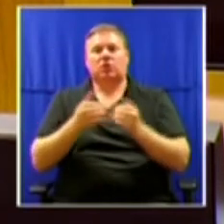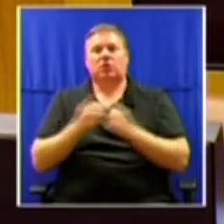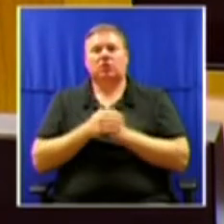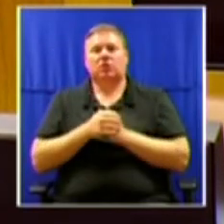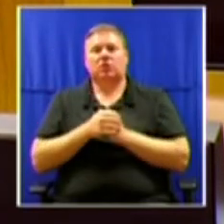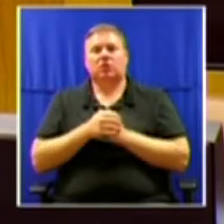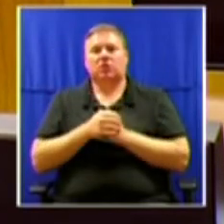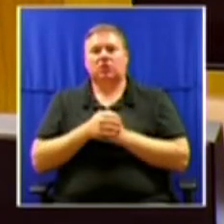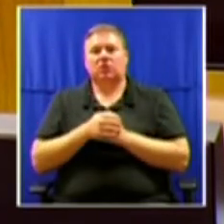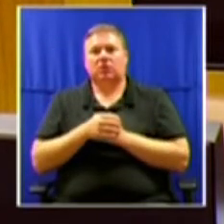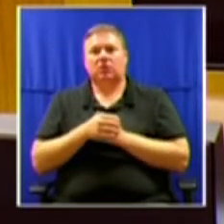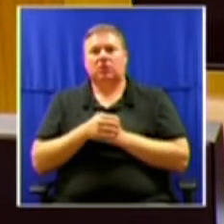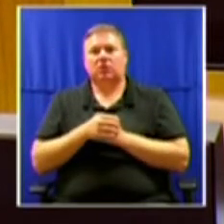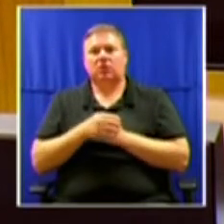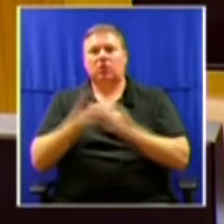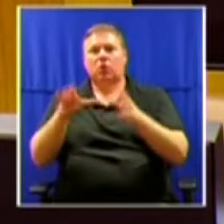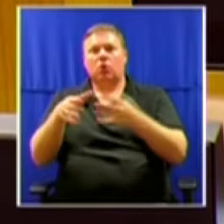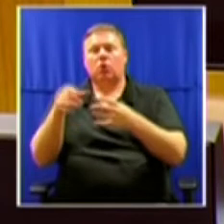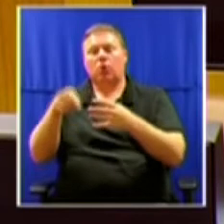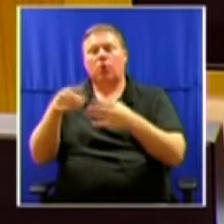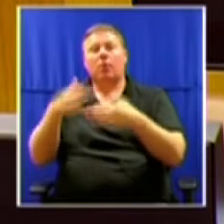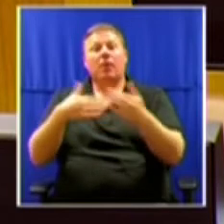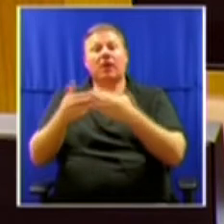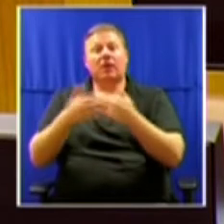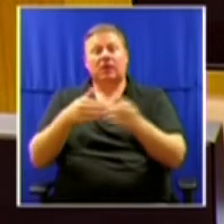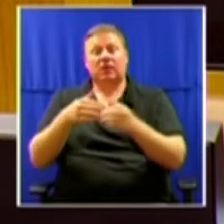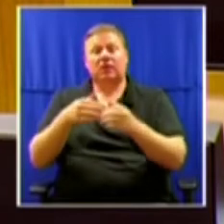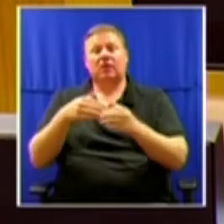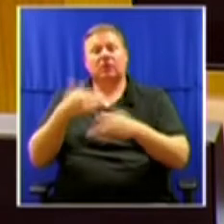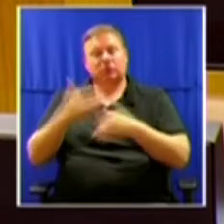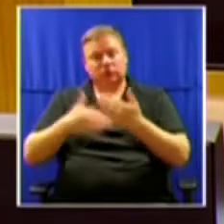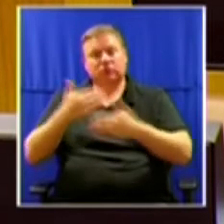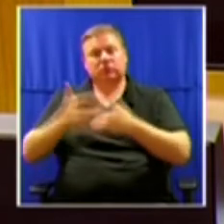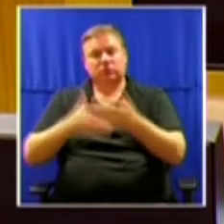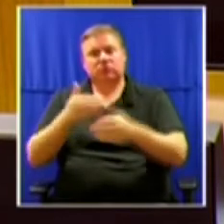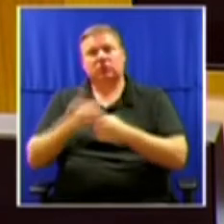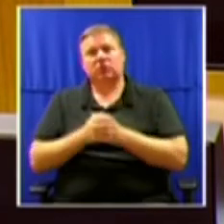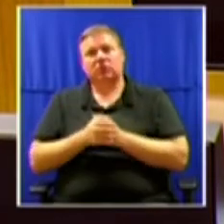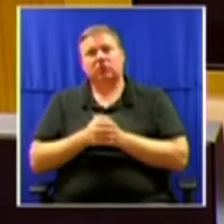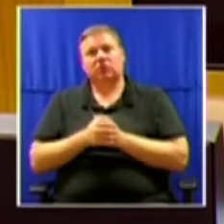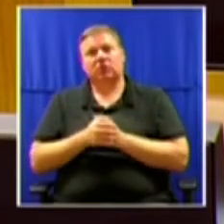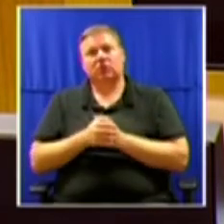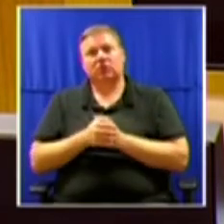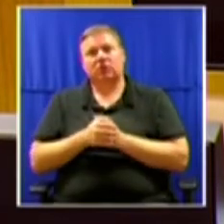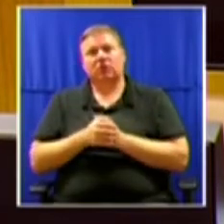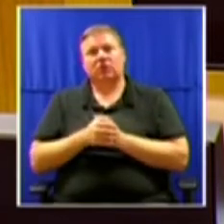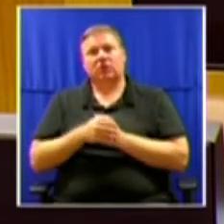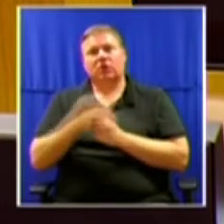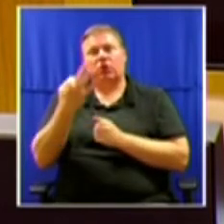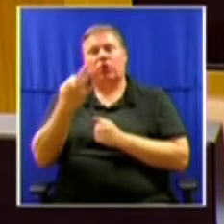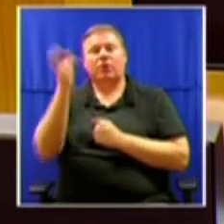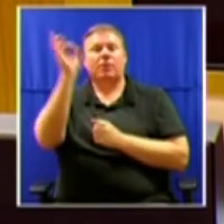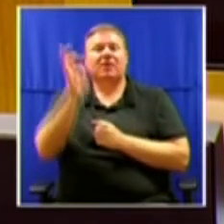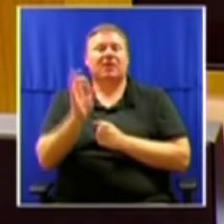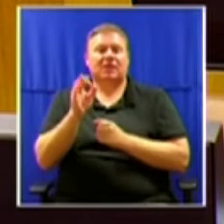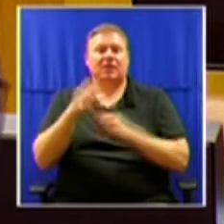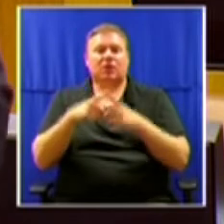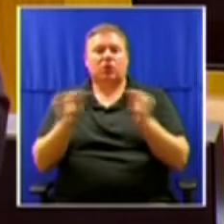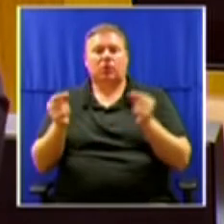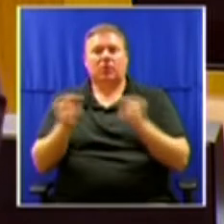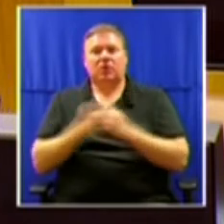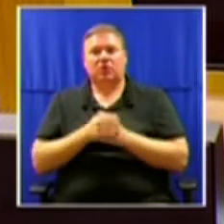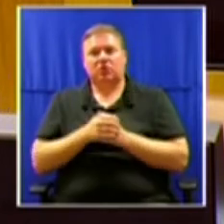Construction Pty Ltd. The construction is now at 73% completion, with the following work having